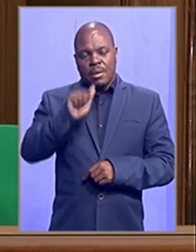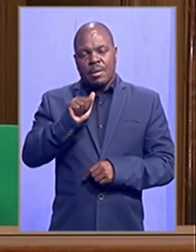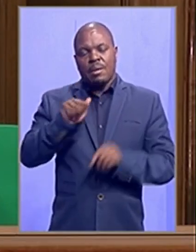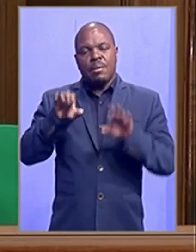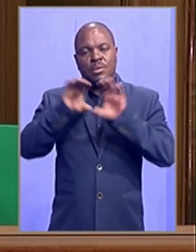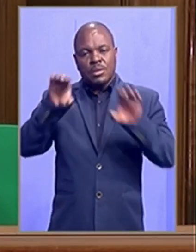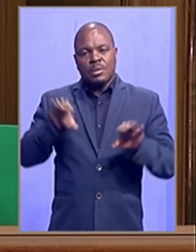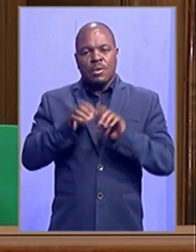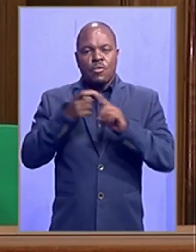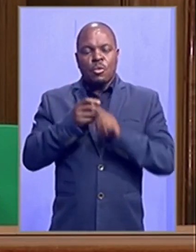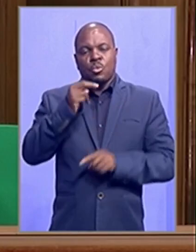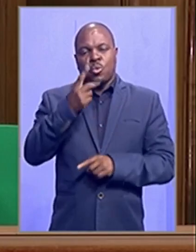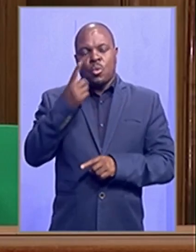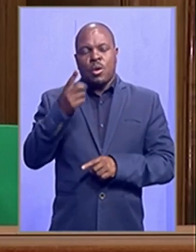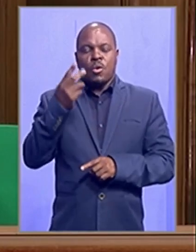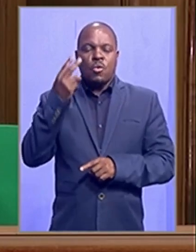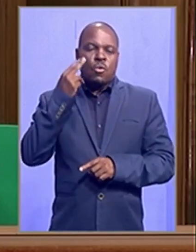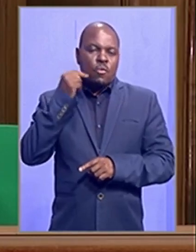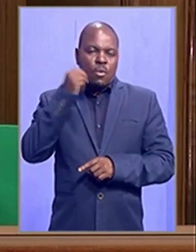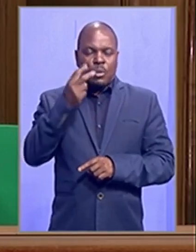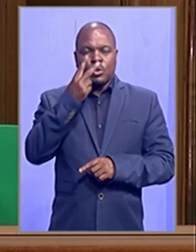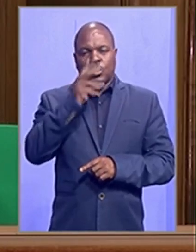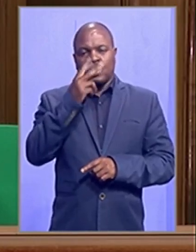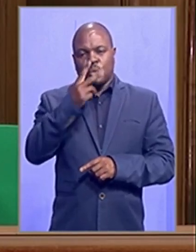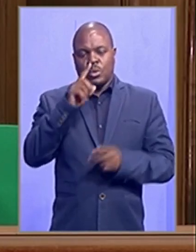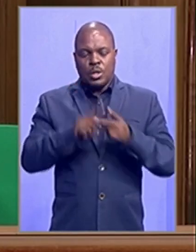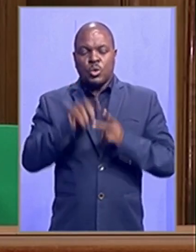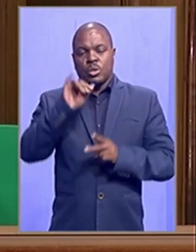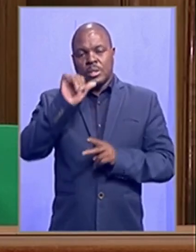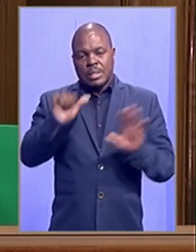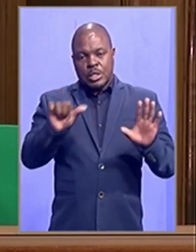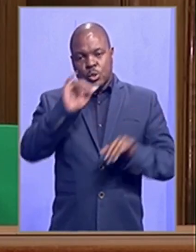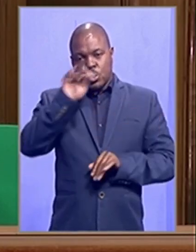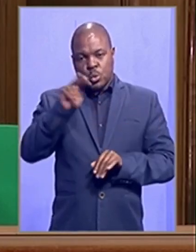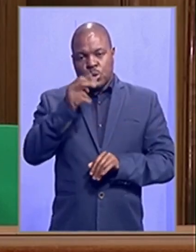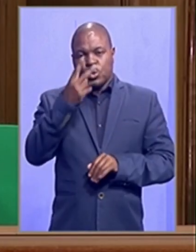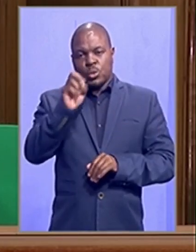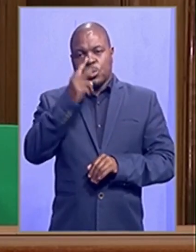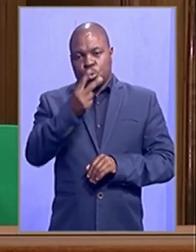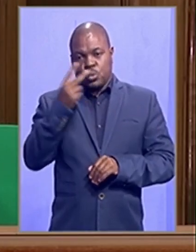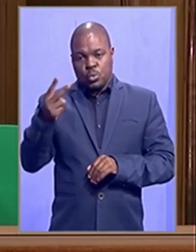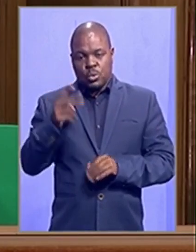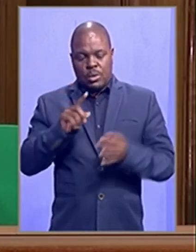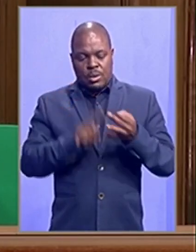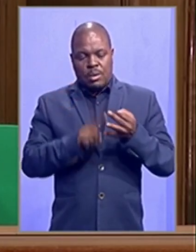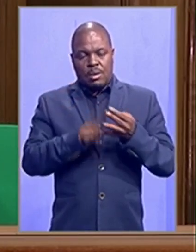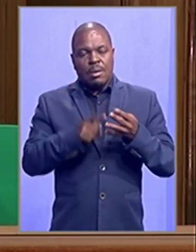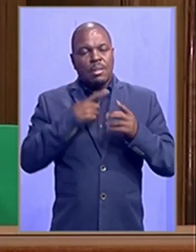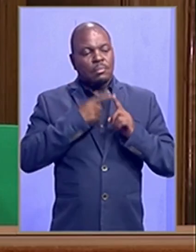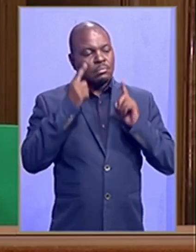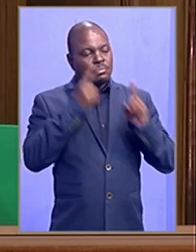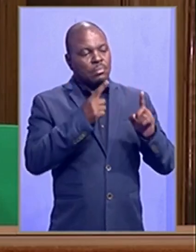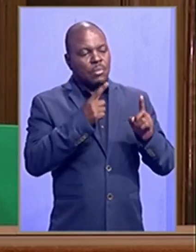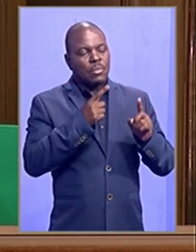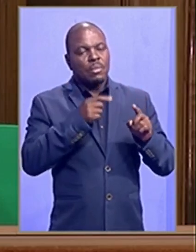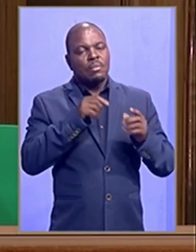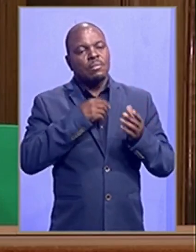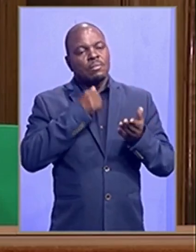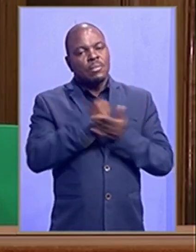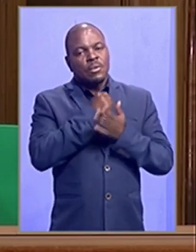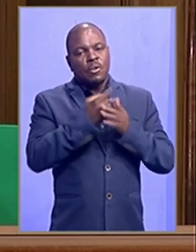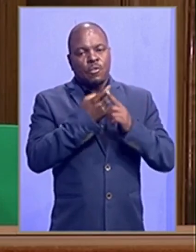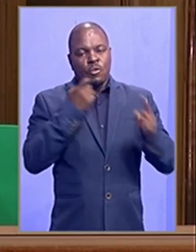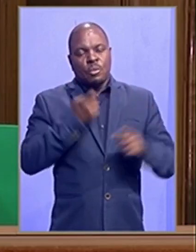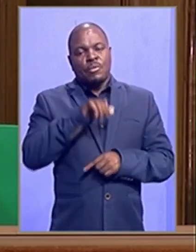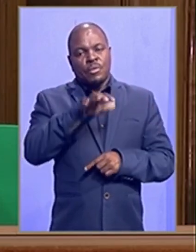November 2022 and 6 June 2022, and the summons is issued by the registrar on the 15th and 21st